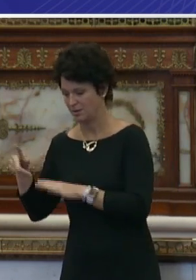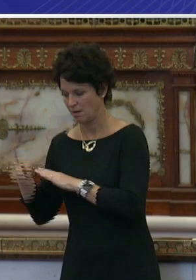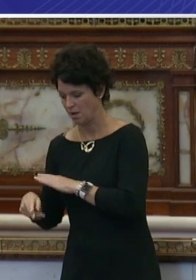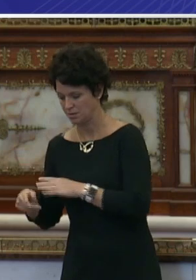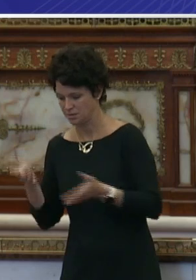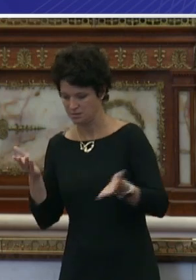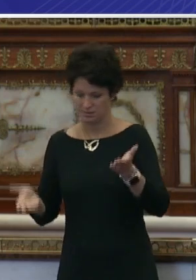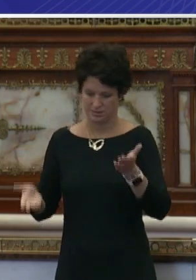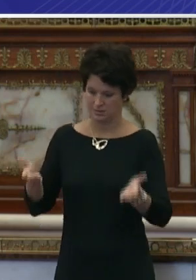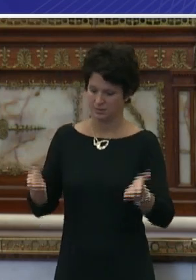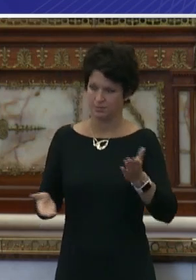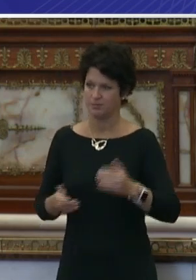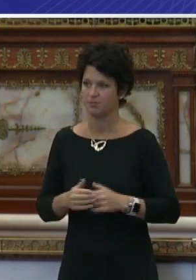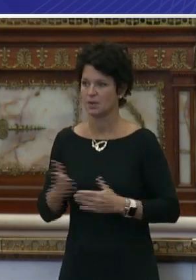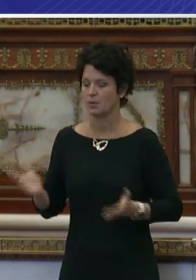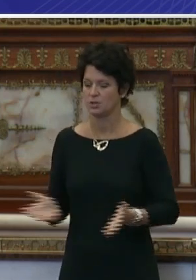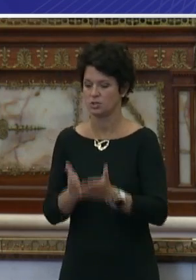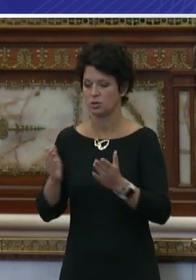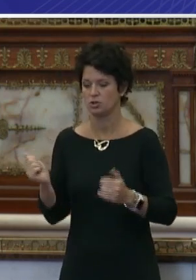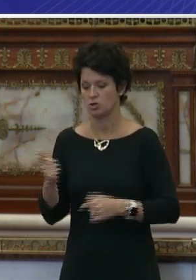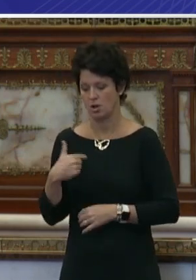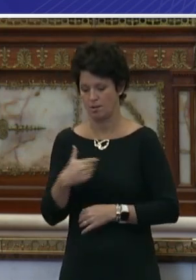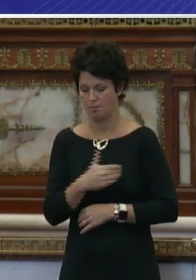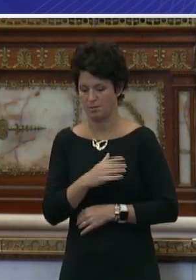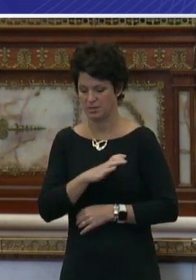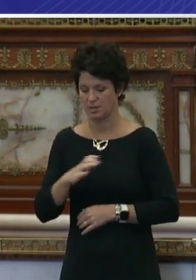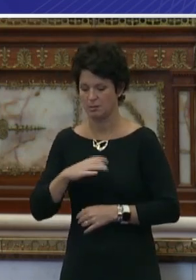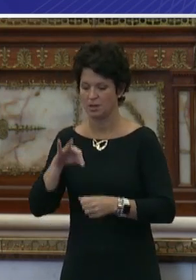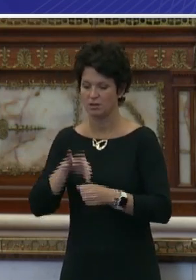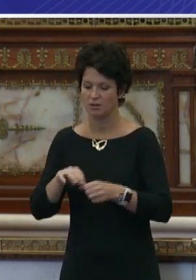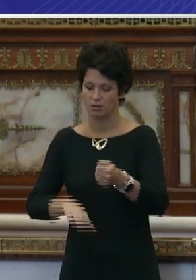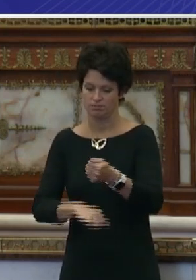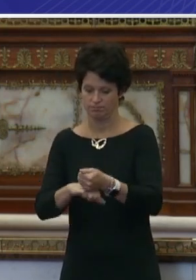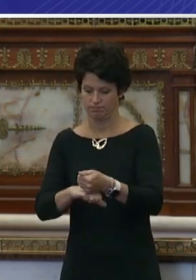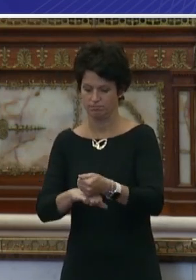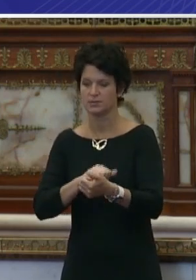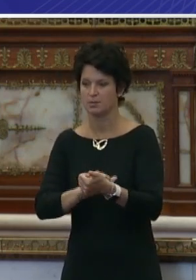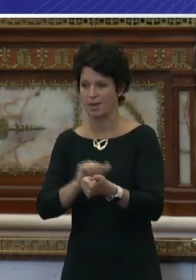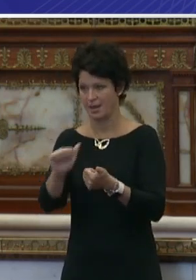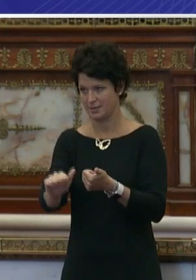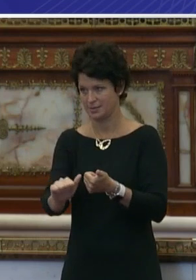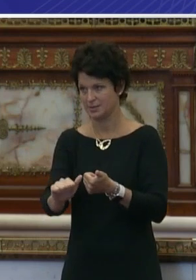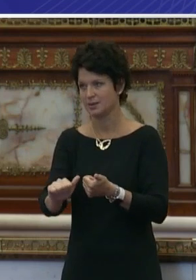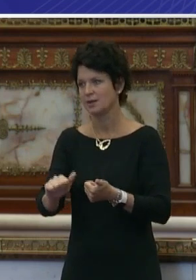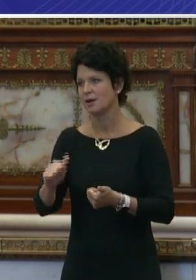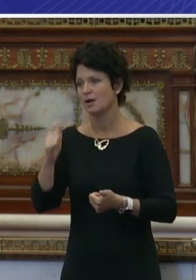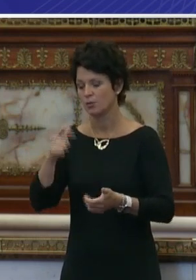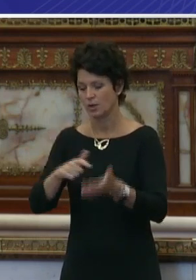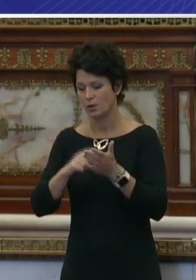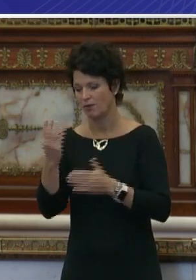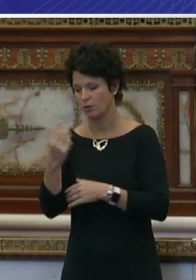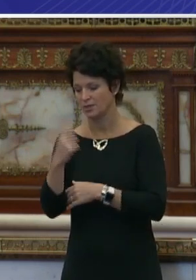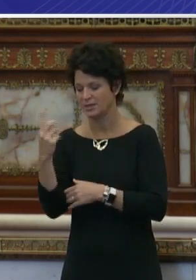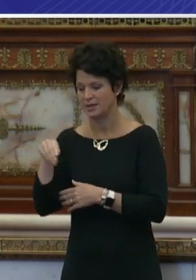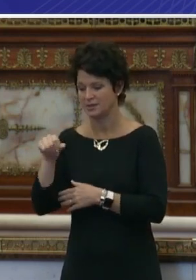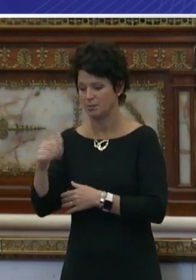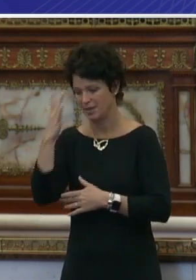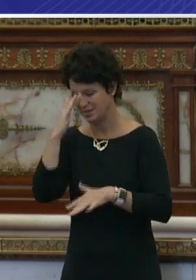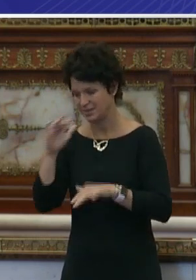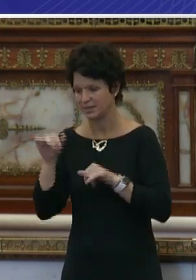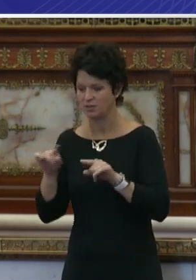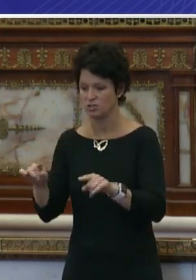day's wage. I'd like to urge all of the members of the committee to vote in favor of this bill. I think that requiring 14 days of paid sick leave